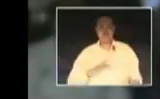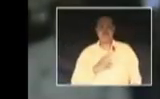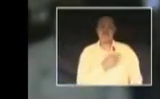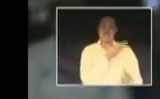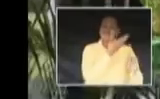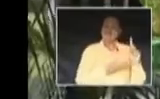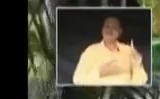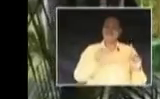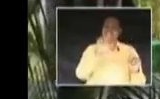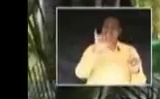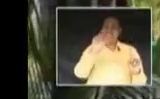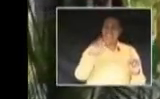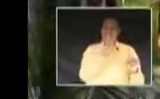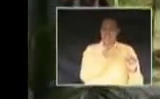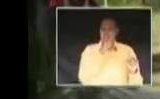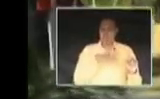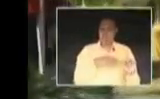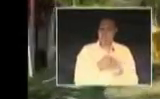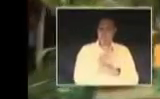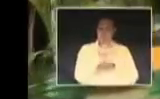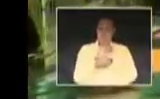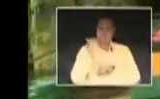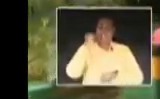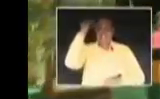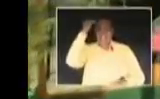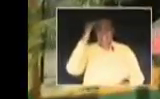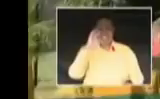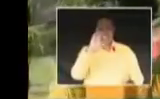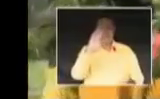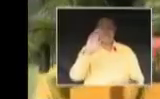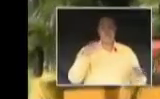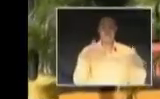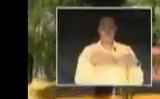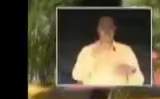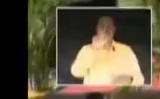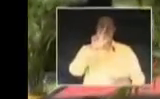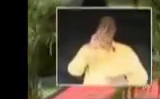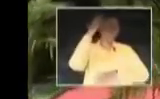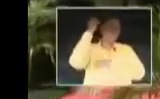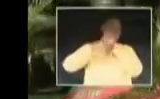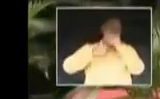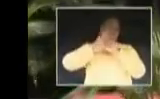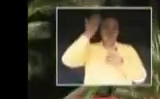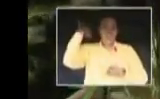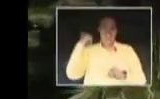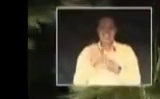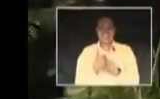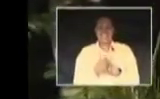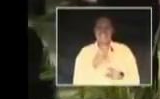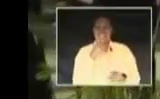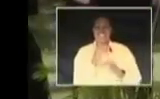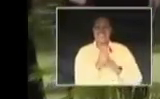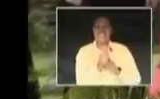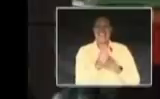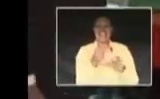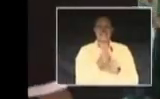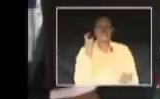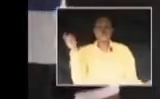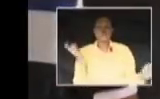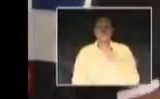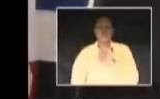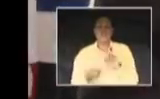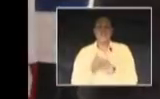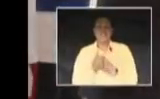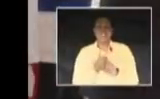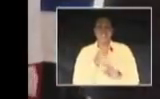Mrs. Laurie Hendrickson Lynn was appointed head of the CB Group 23 years ago, a move that led to the transformation of the